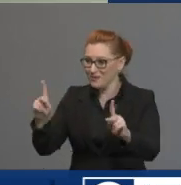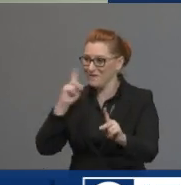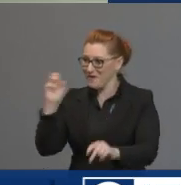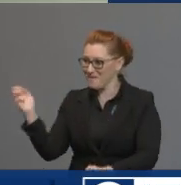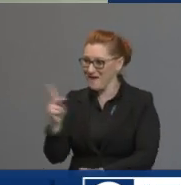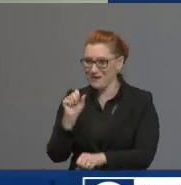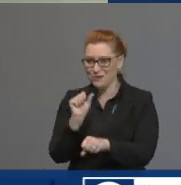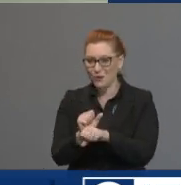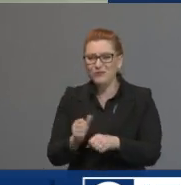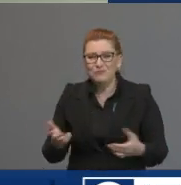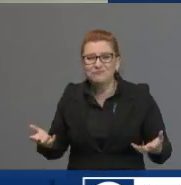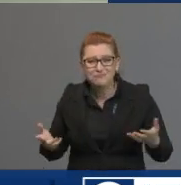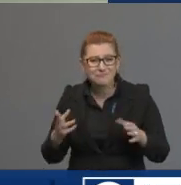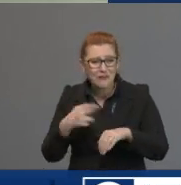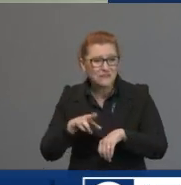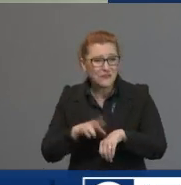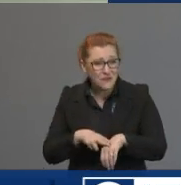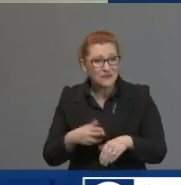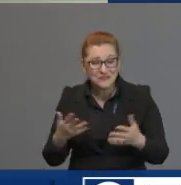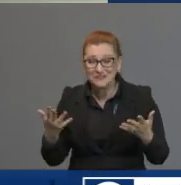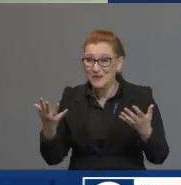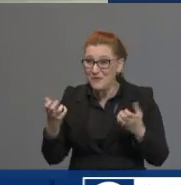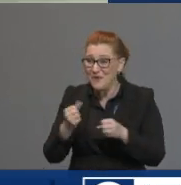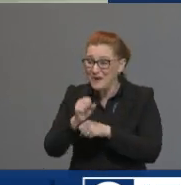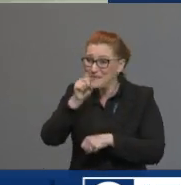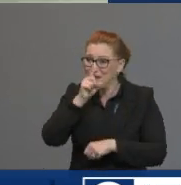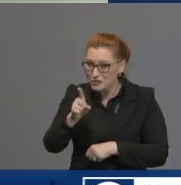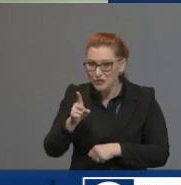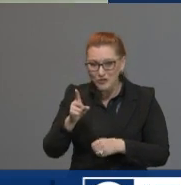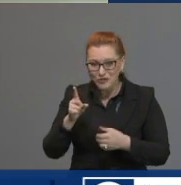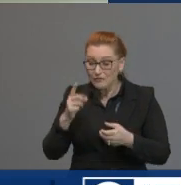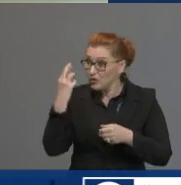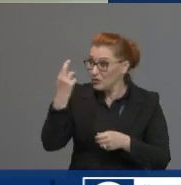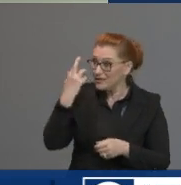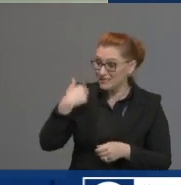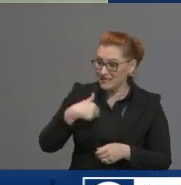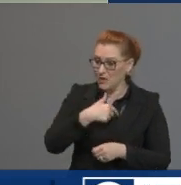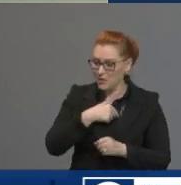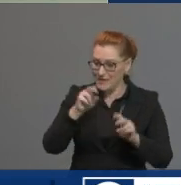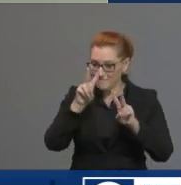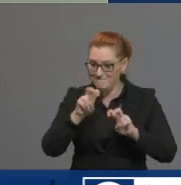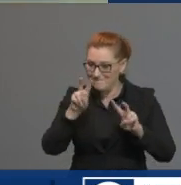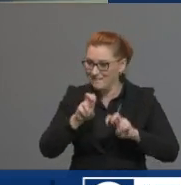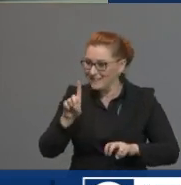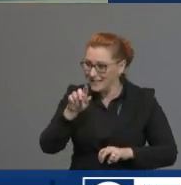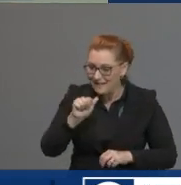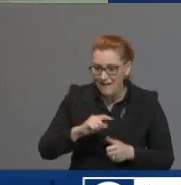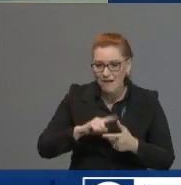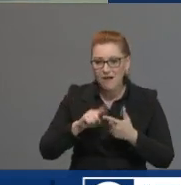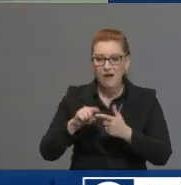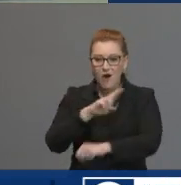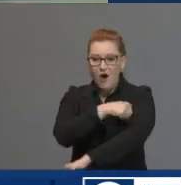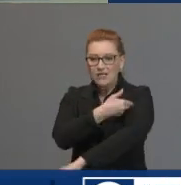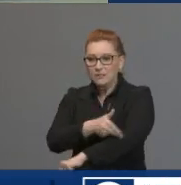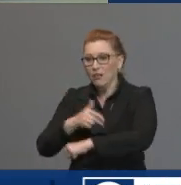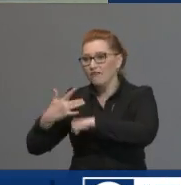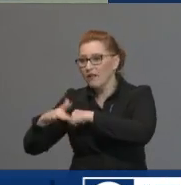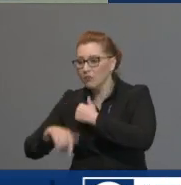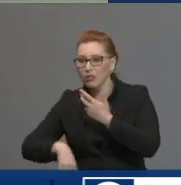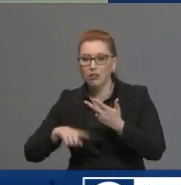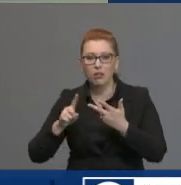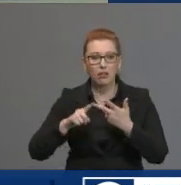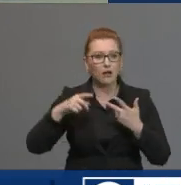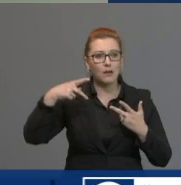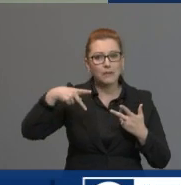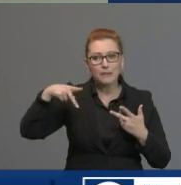get back to work. So, of course, we want to make sure part of the reason we go through the data, the hospital capacity, the PPE,